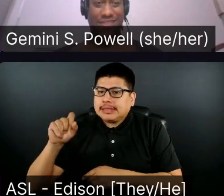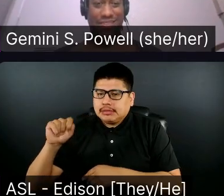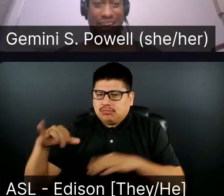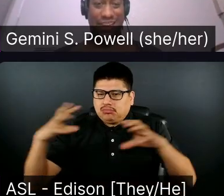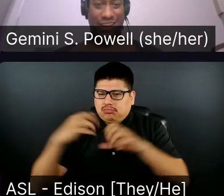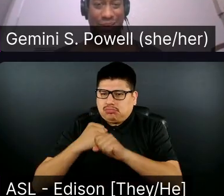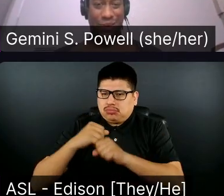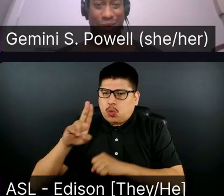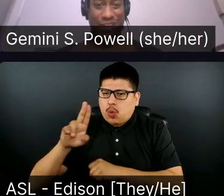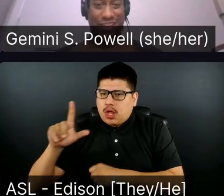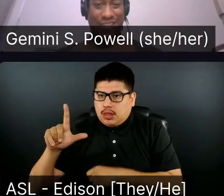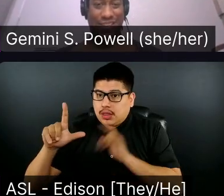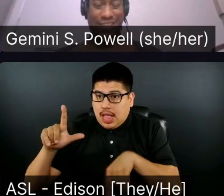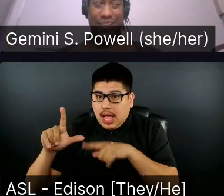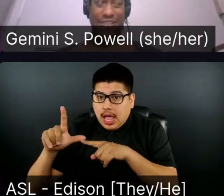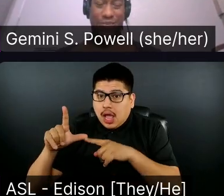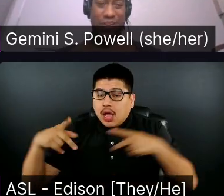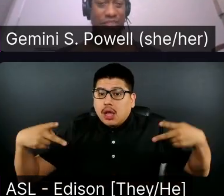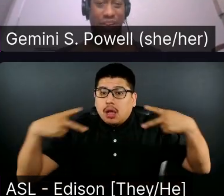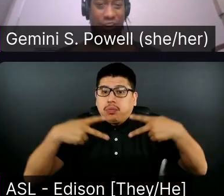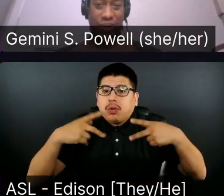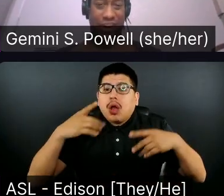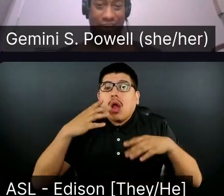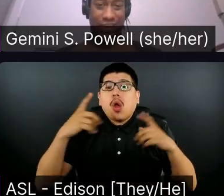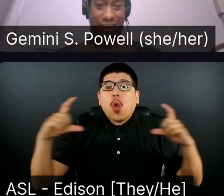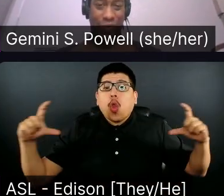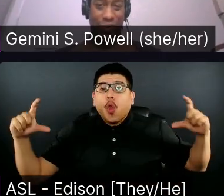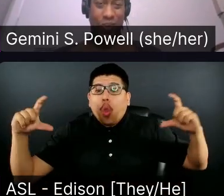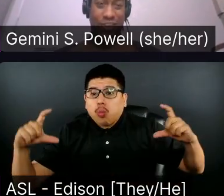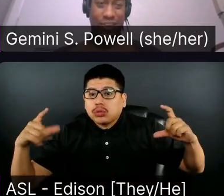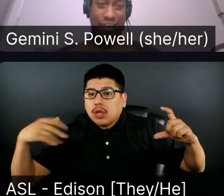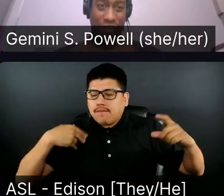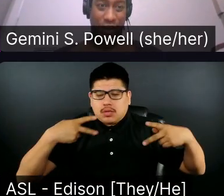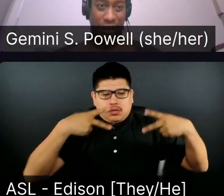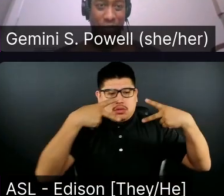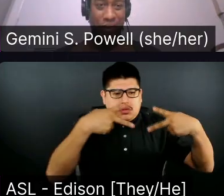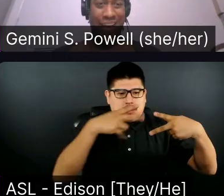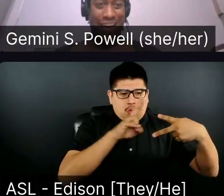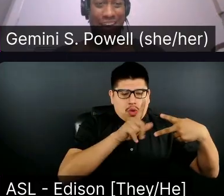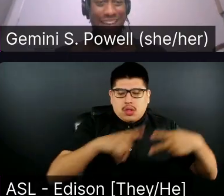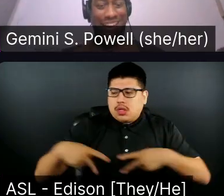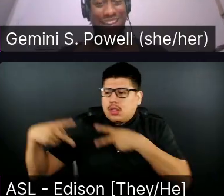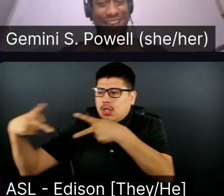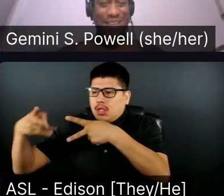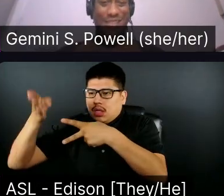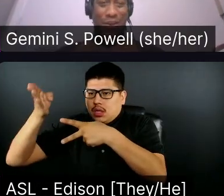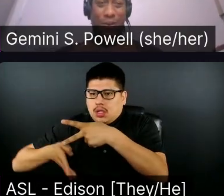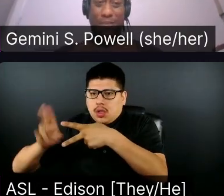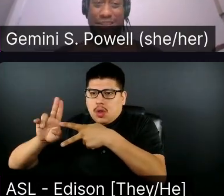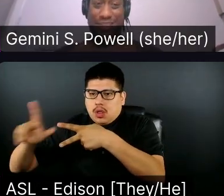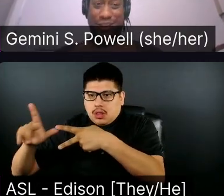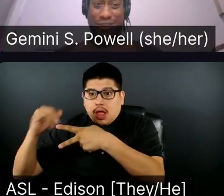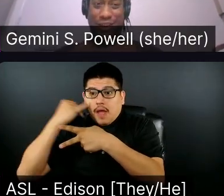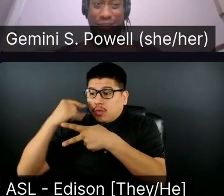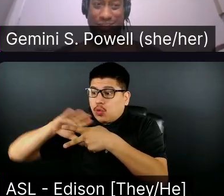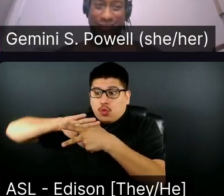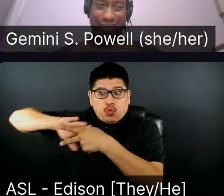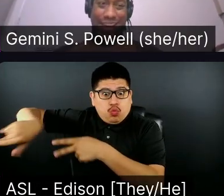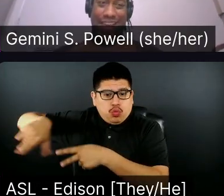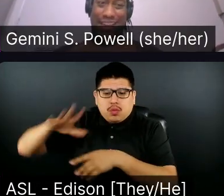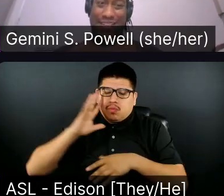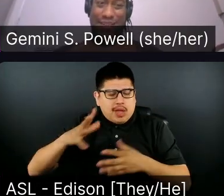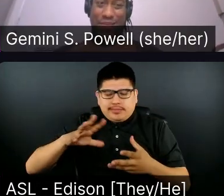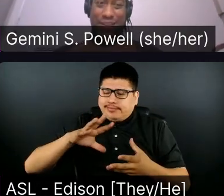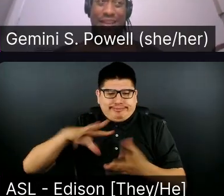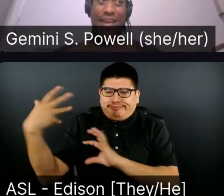your elements inside an unordered list, the list will never get created. It will look like a jumble. So please close your